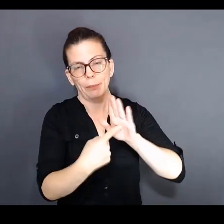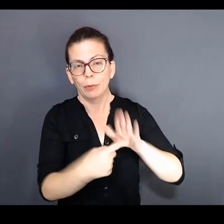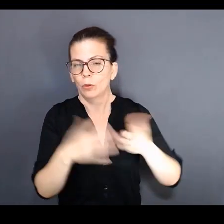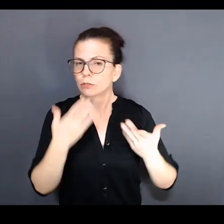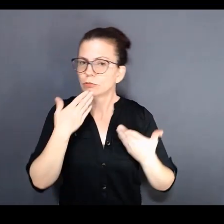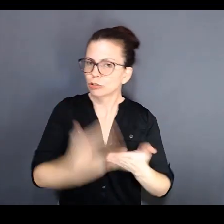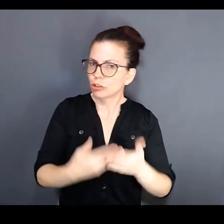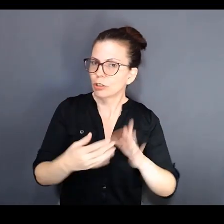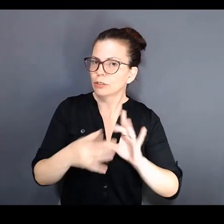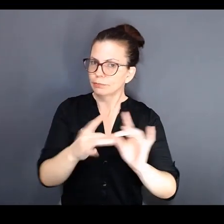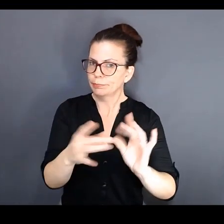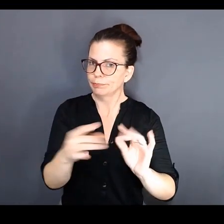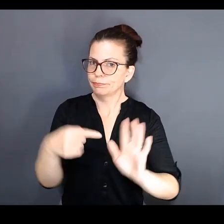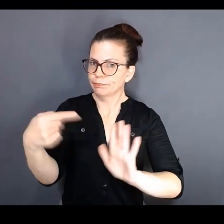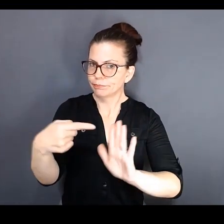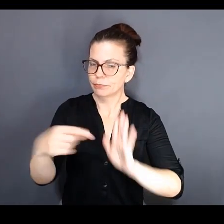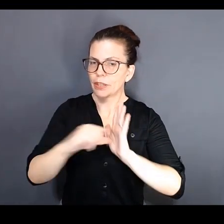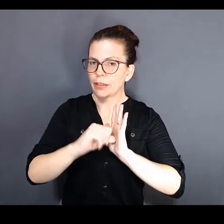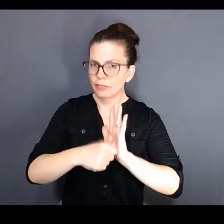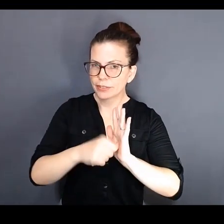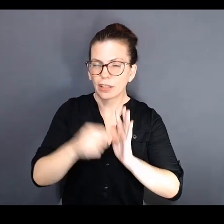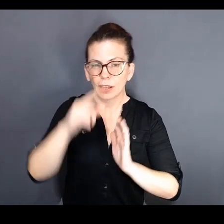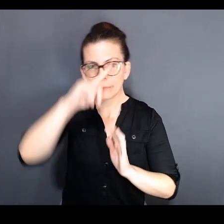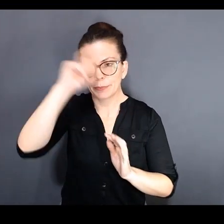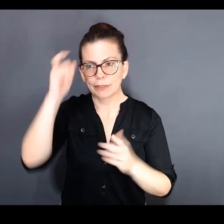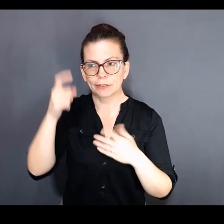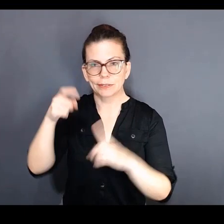case. I think that's a great thing to point out because,